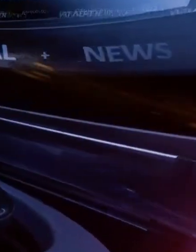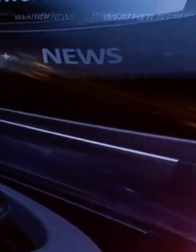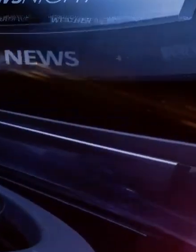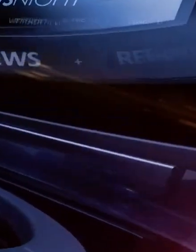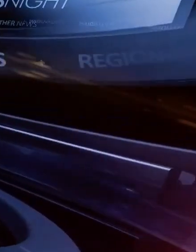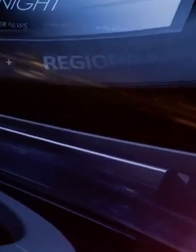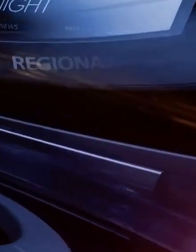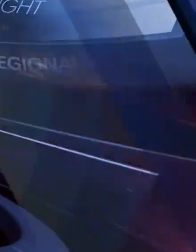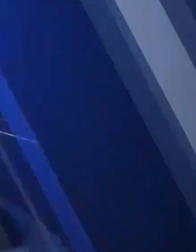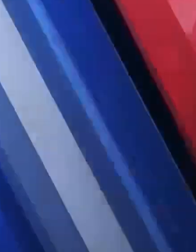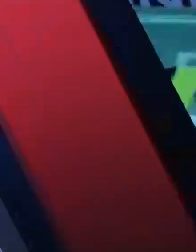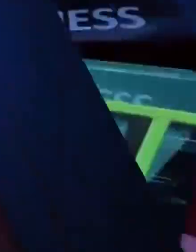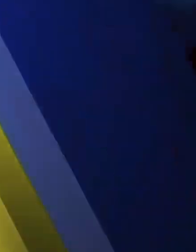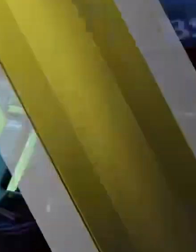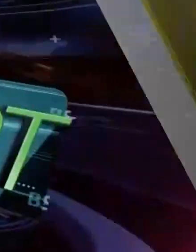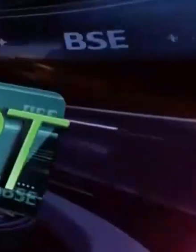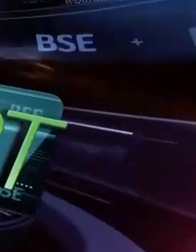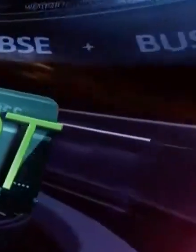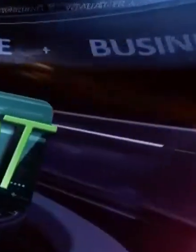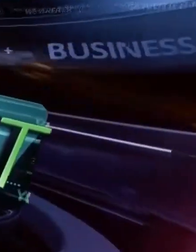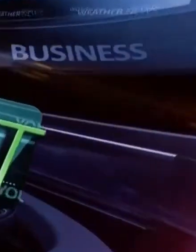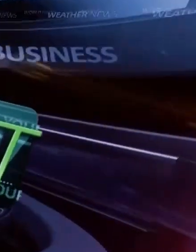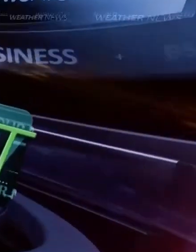contribution, it's your lifeline.